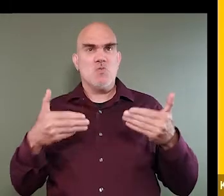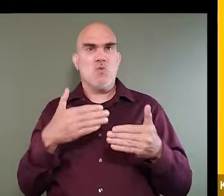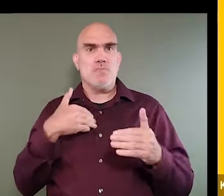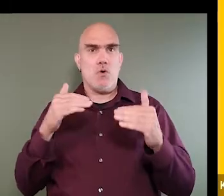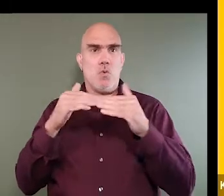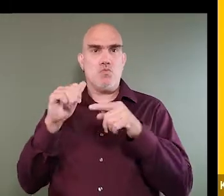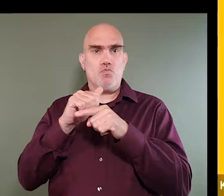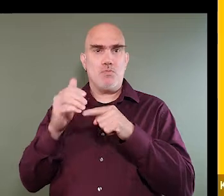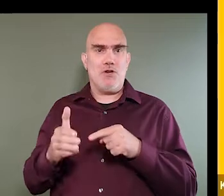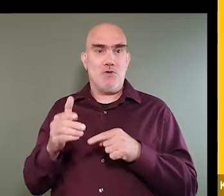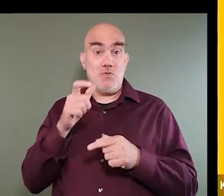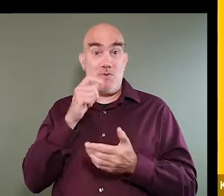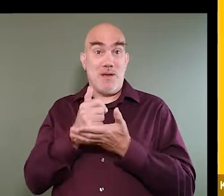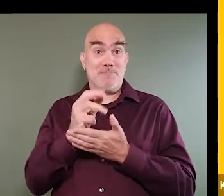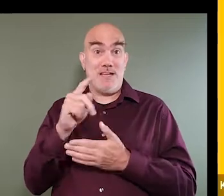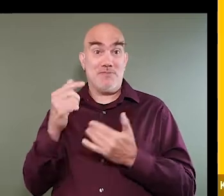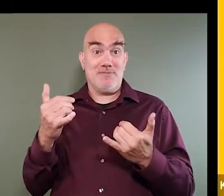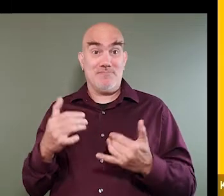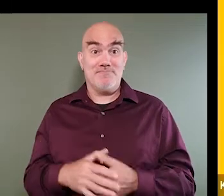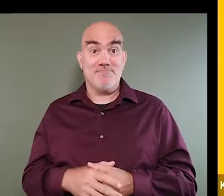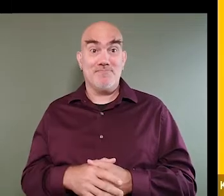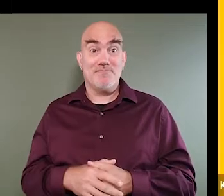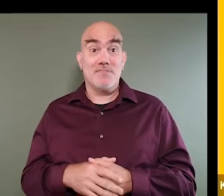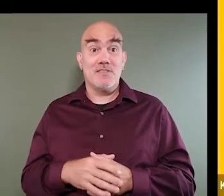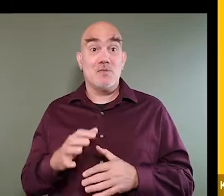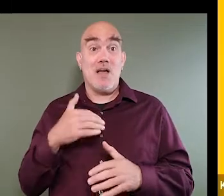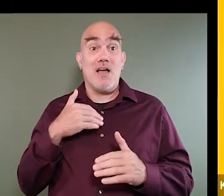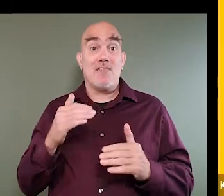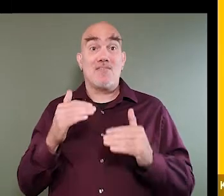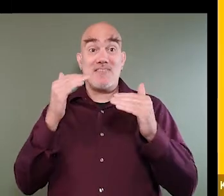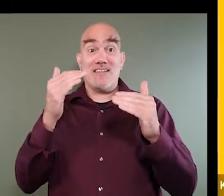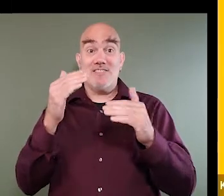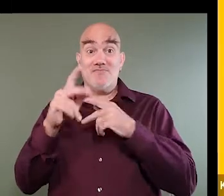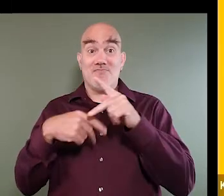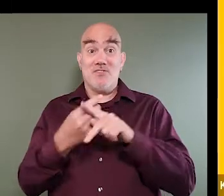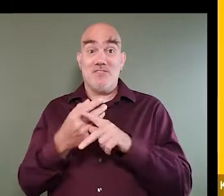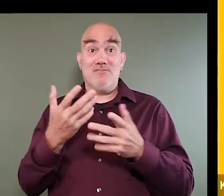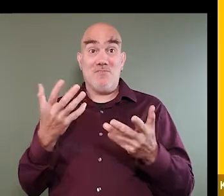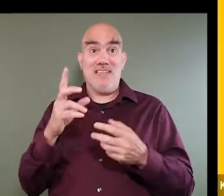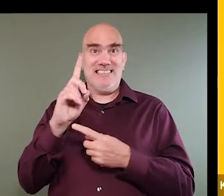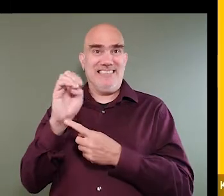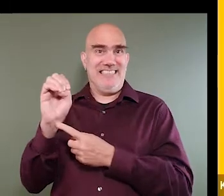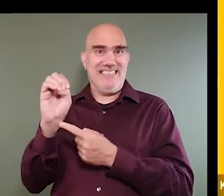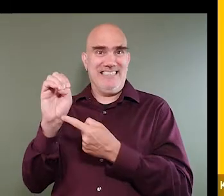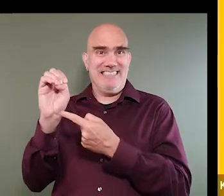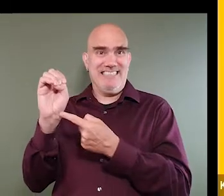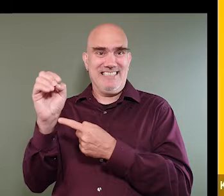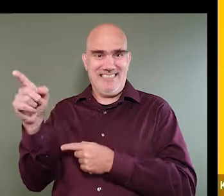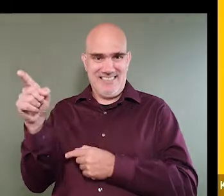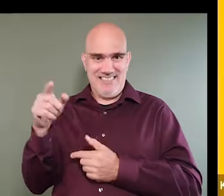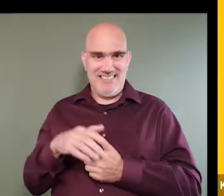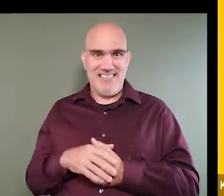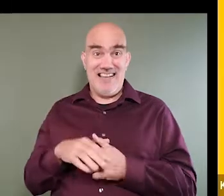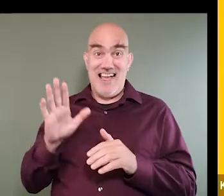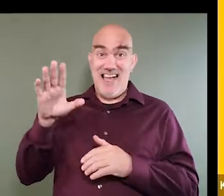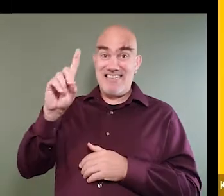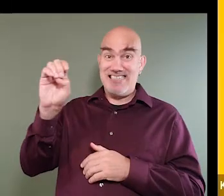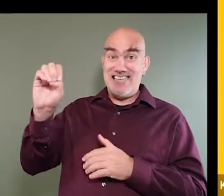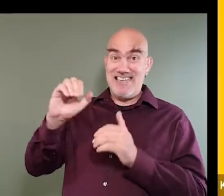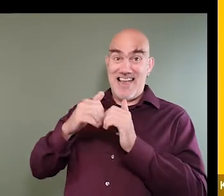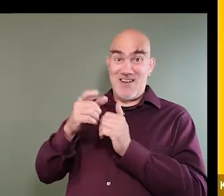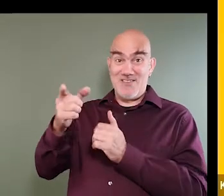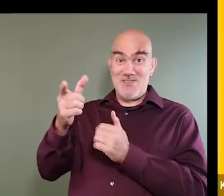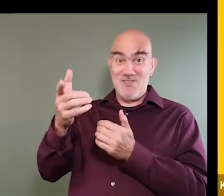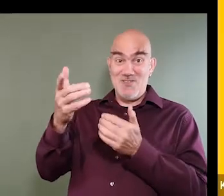my co-trainers helping me out. Doing our advanced version is gonna be D. Hey D, how you